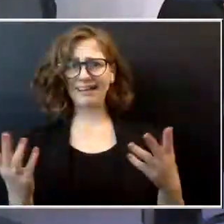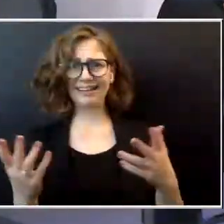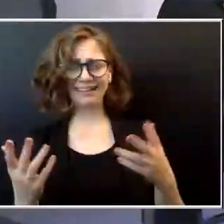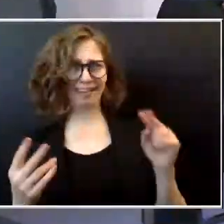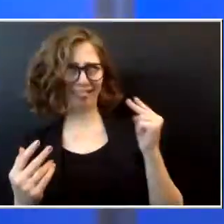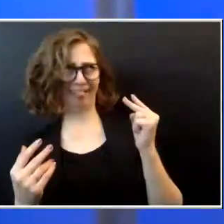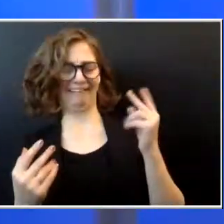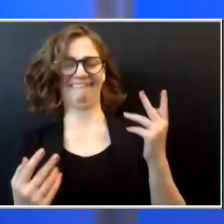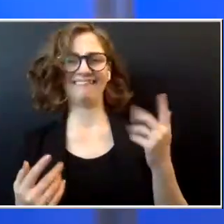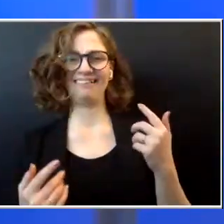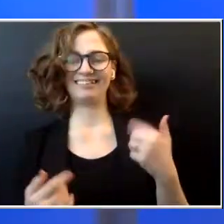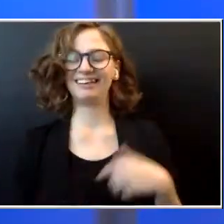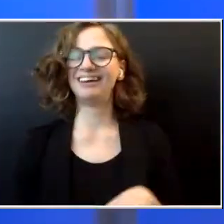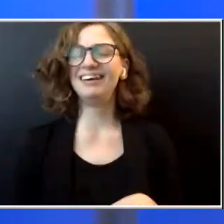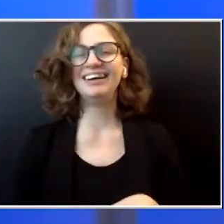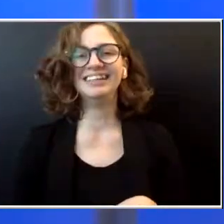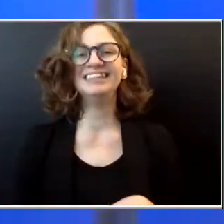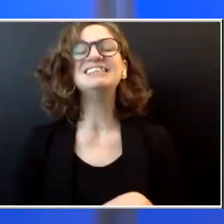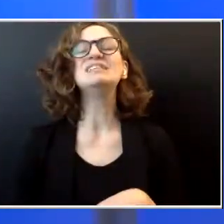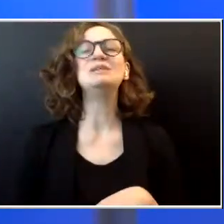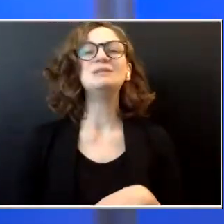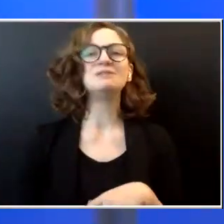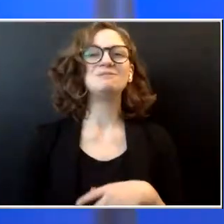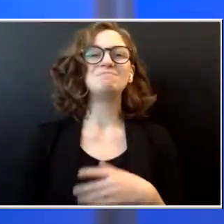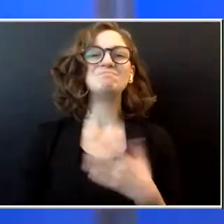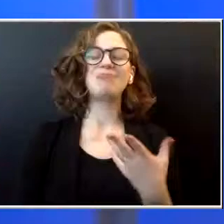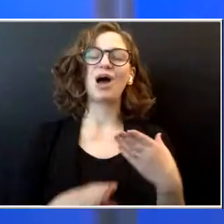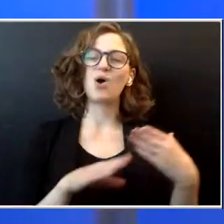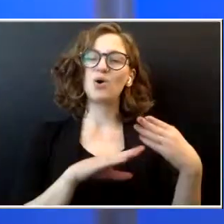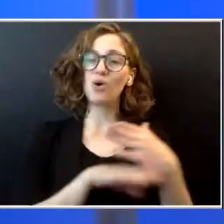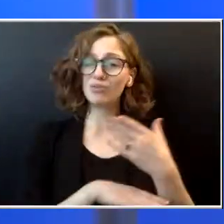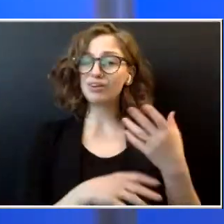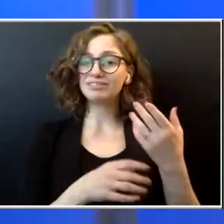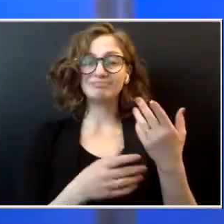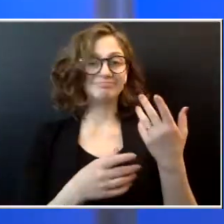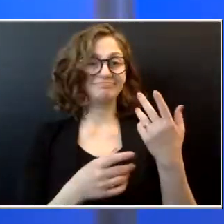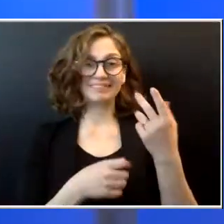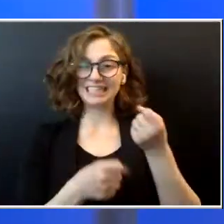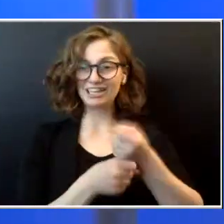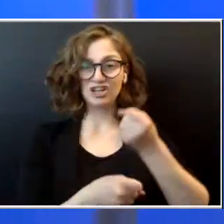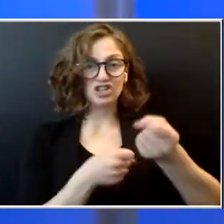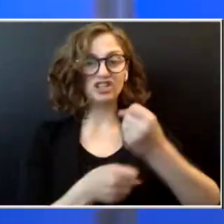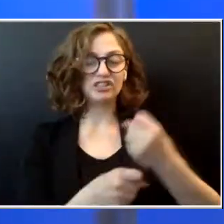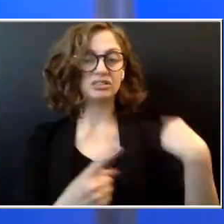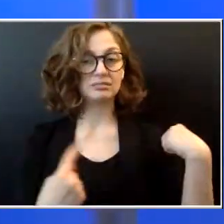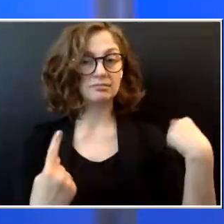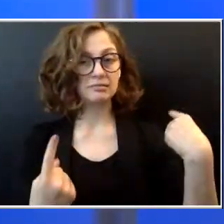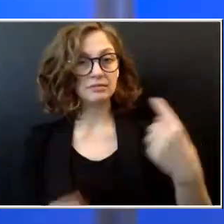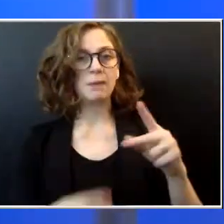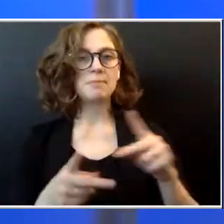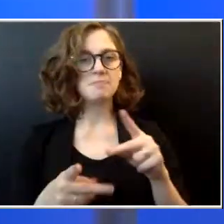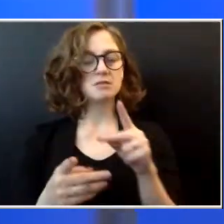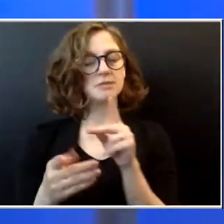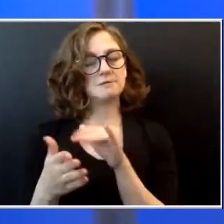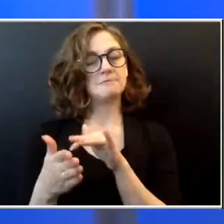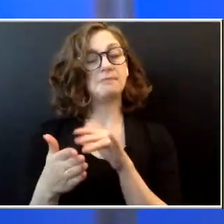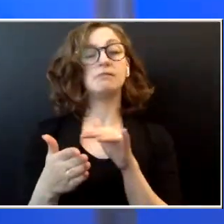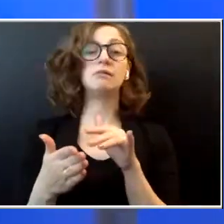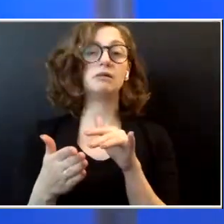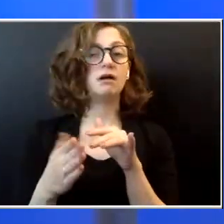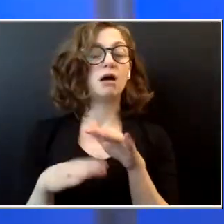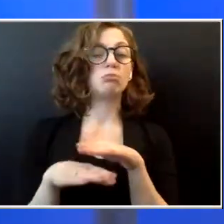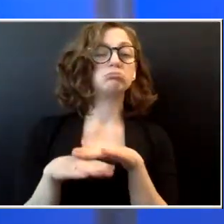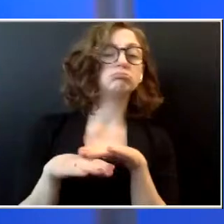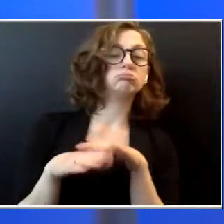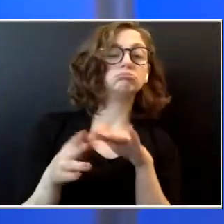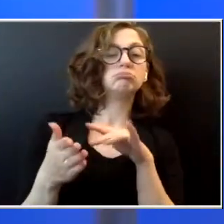But yeah, no, I'm like over the decades and everything. This is something that's kind of been studied further, and they started to see. It's like,